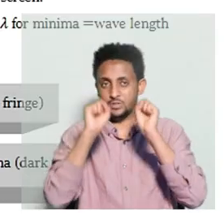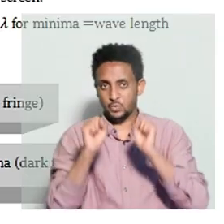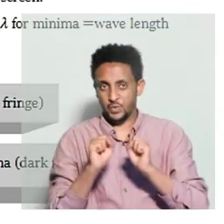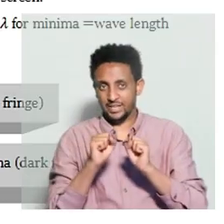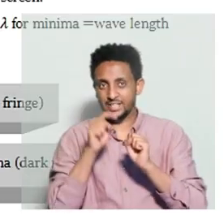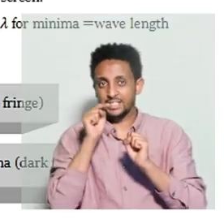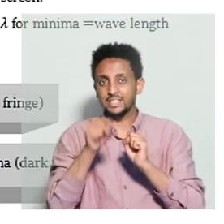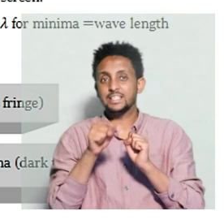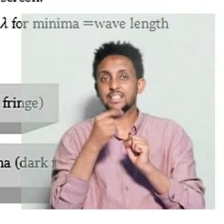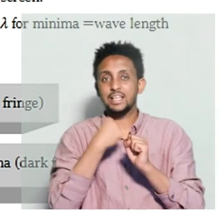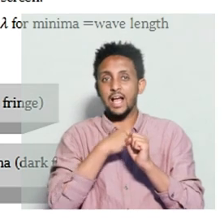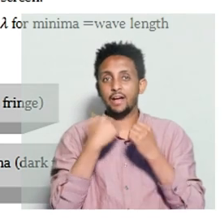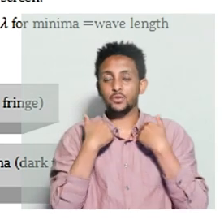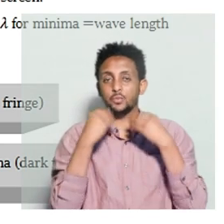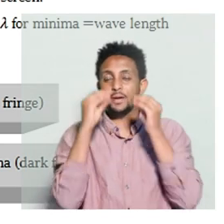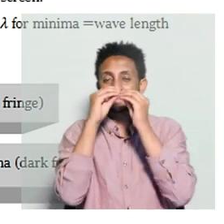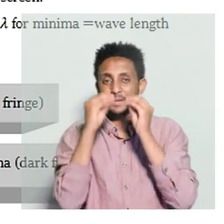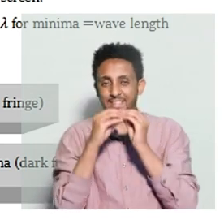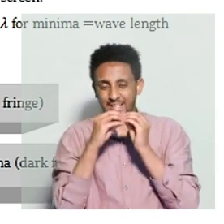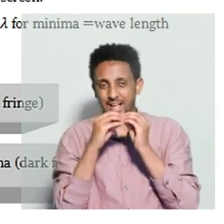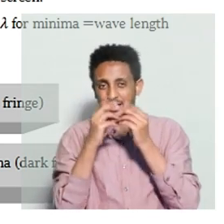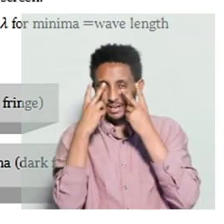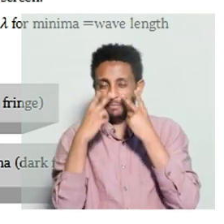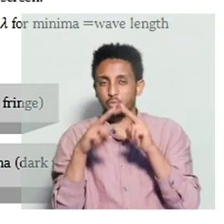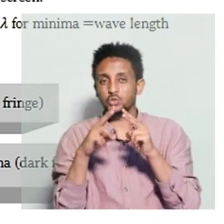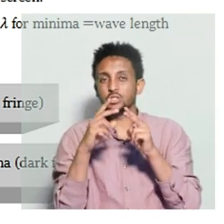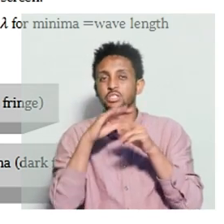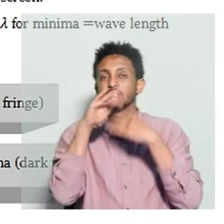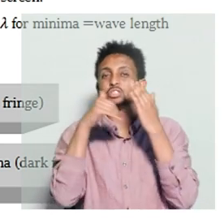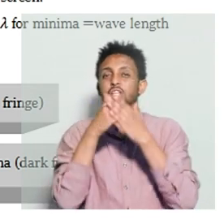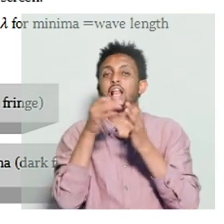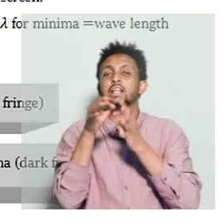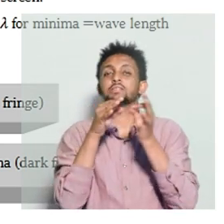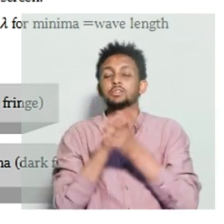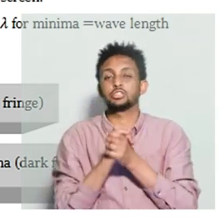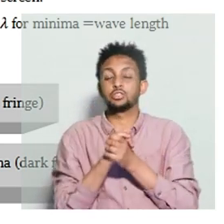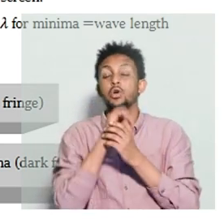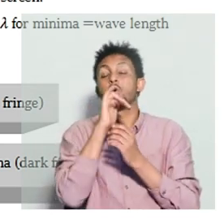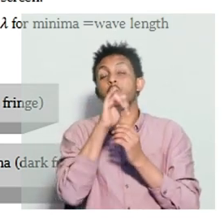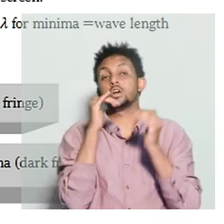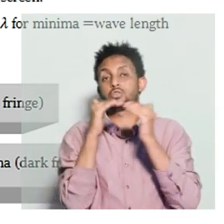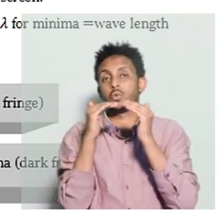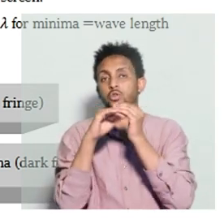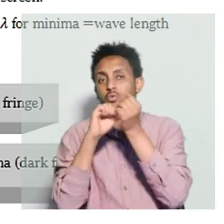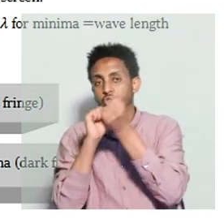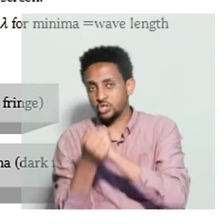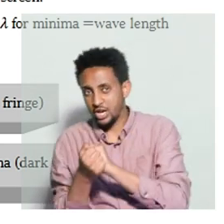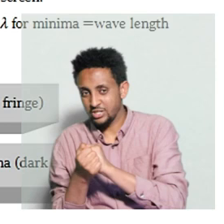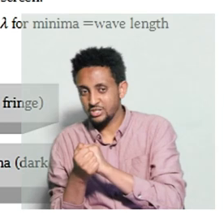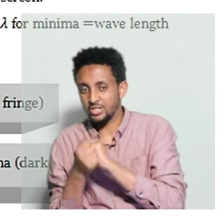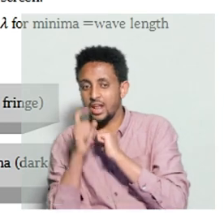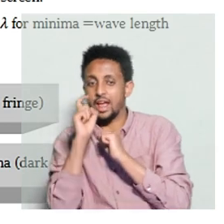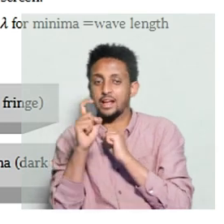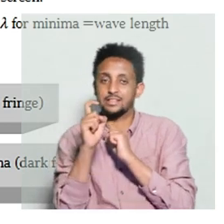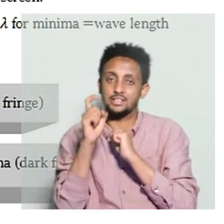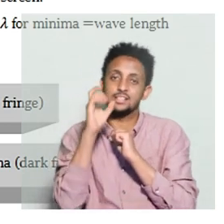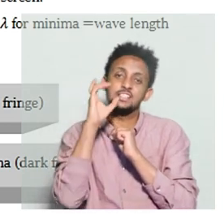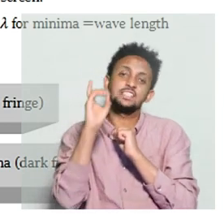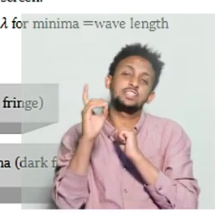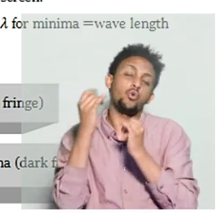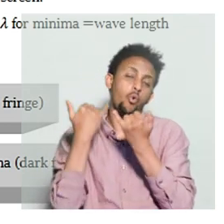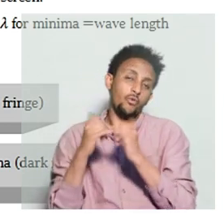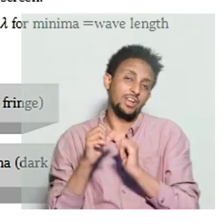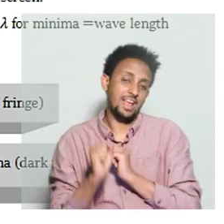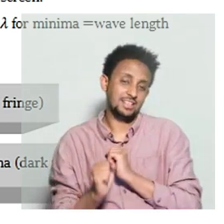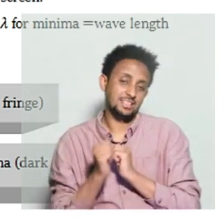So that it's possible to have a mathematical approach. This is the general expression, y is equal to change in x d